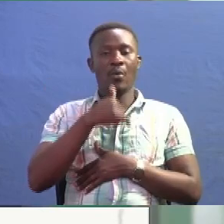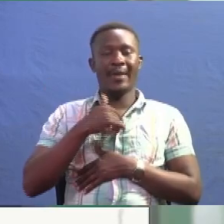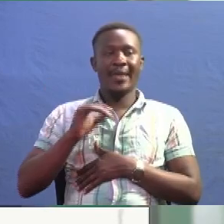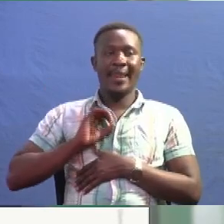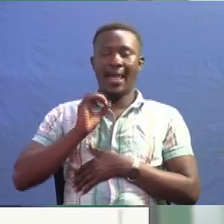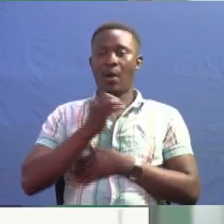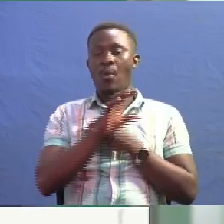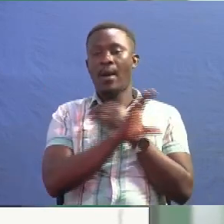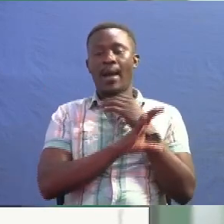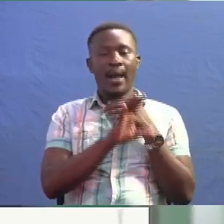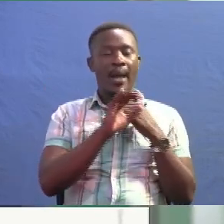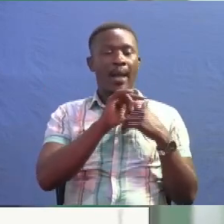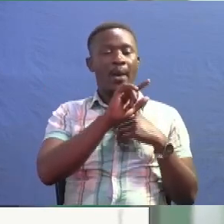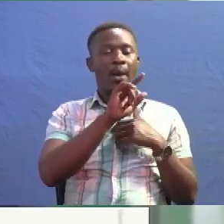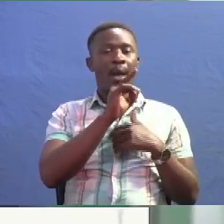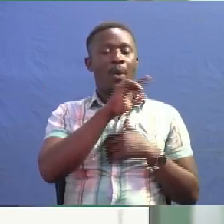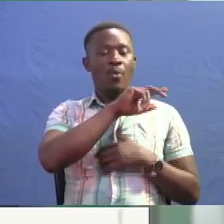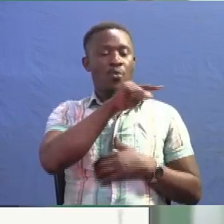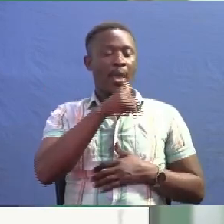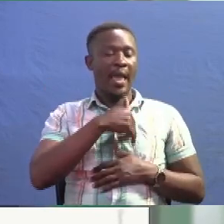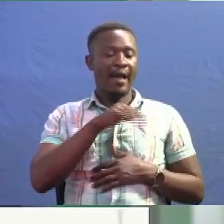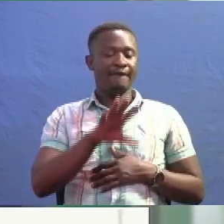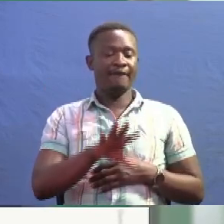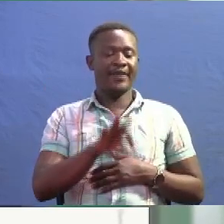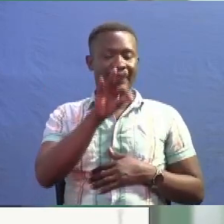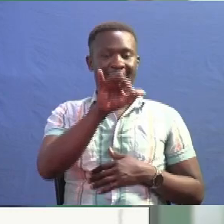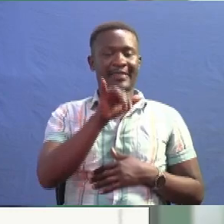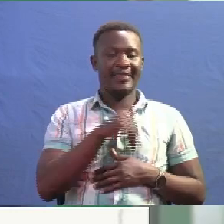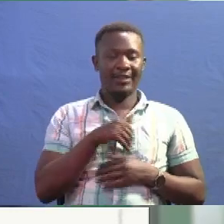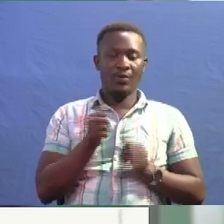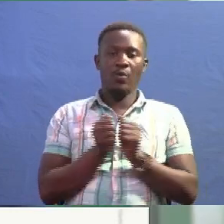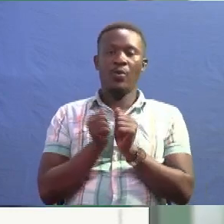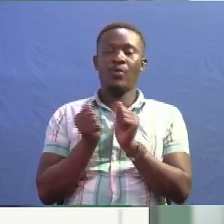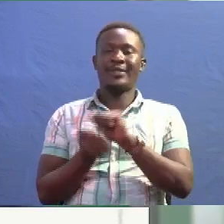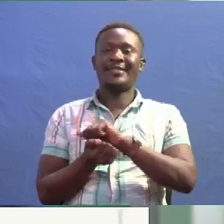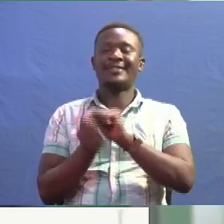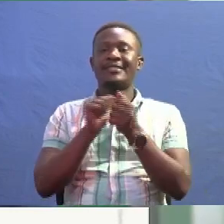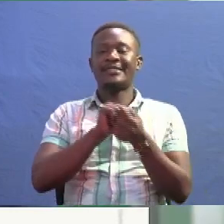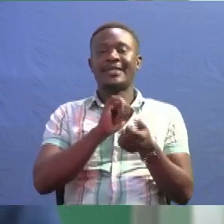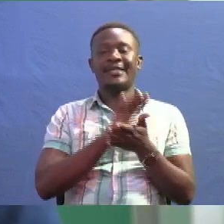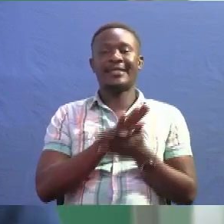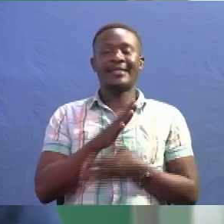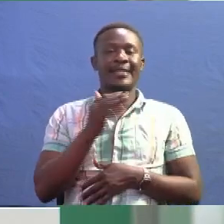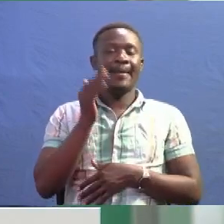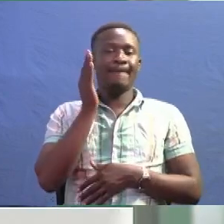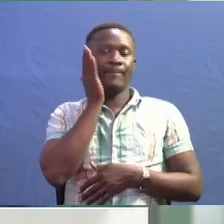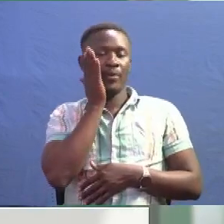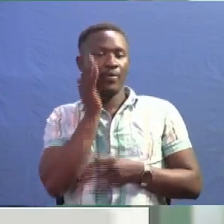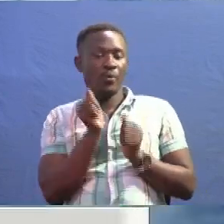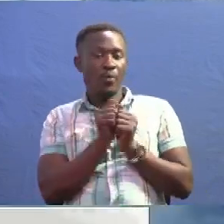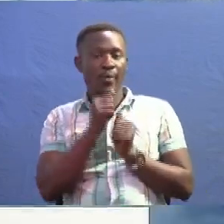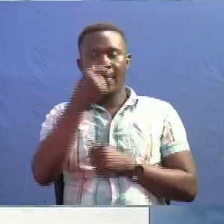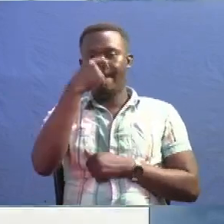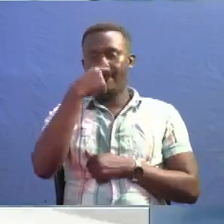country, we've countered that by supplementing these mothers with the folate.